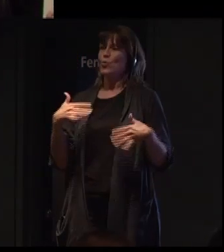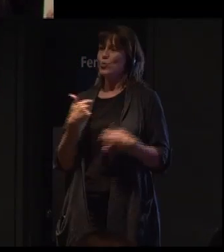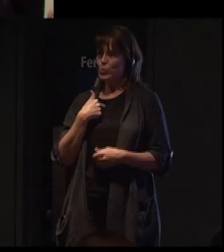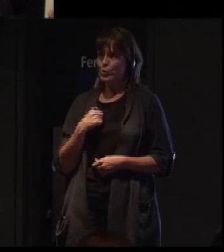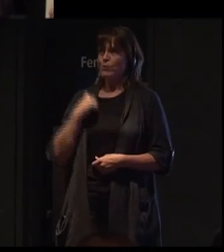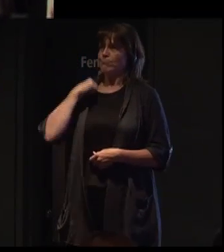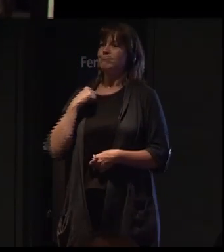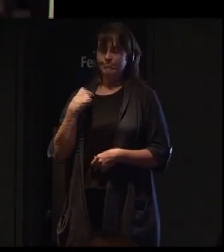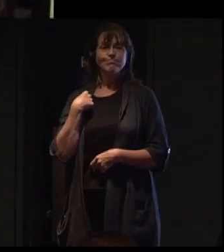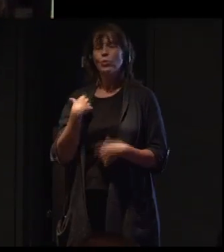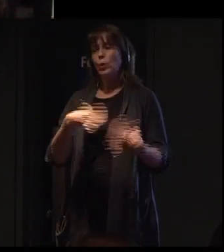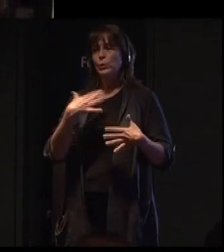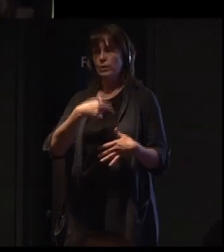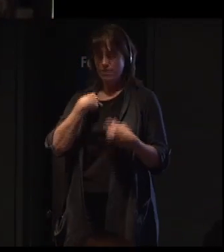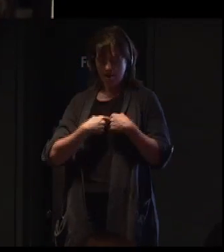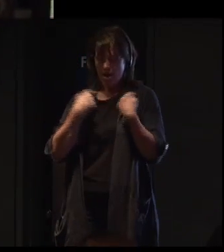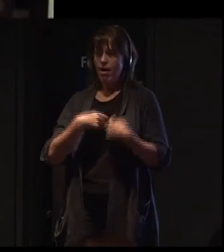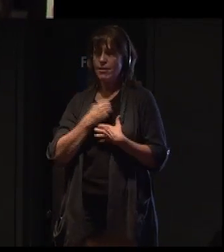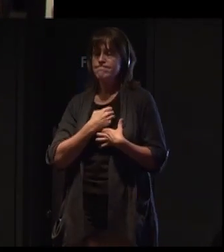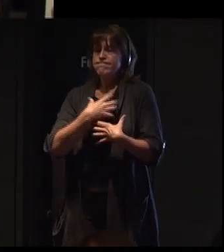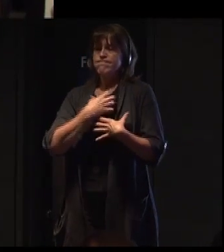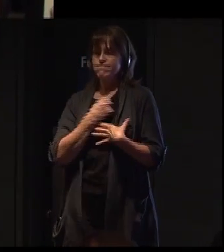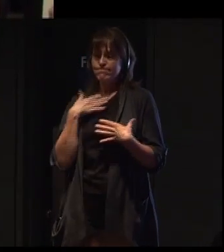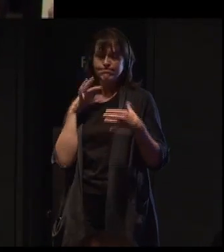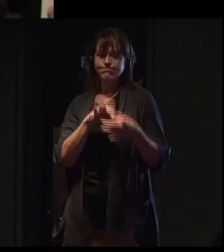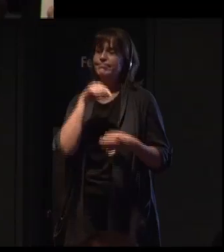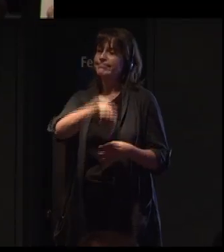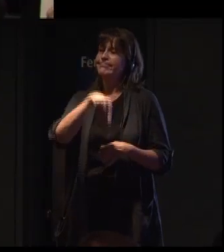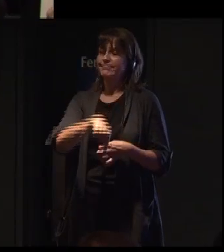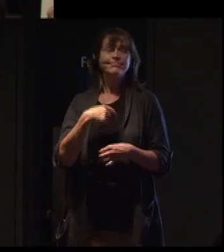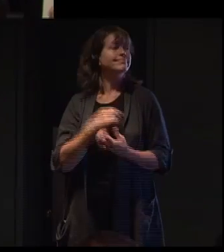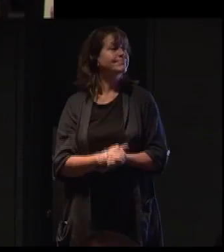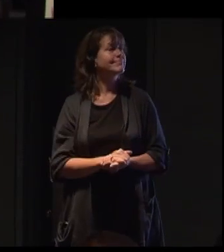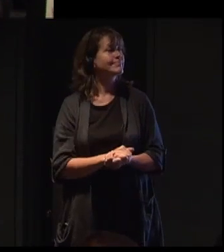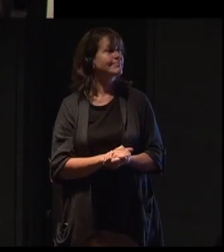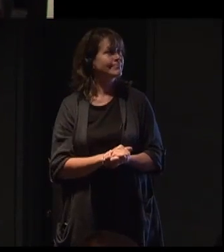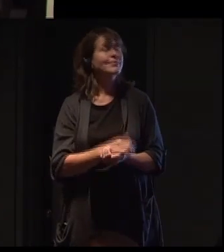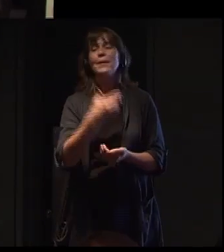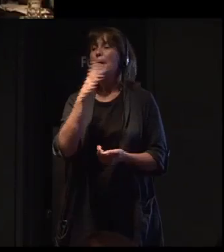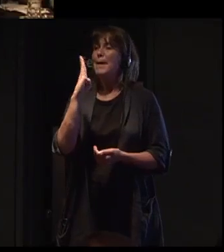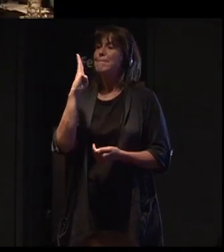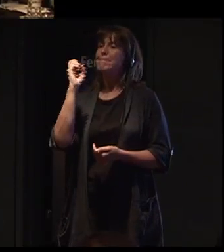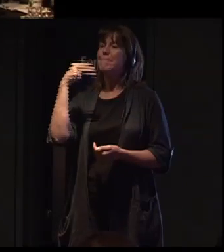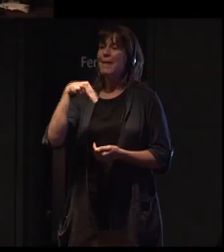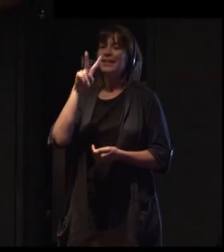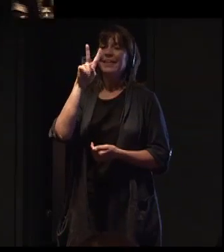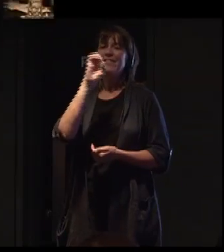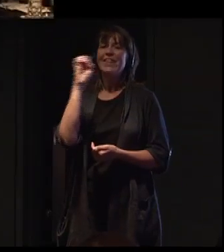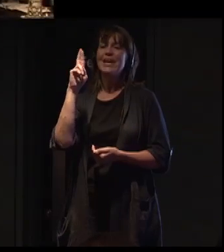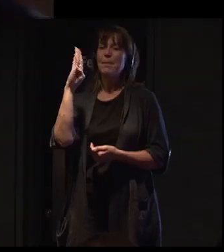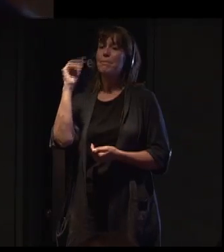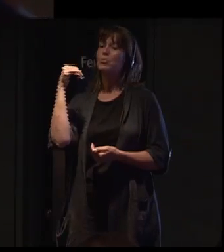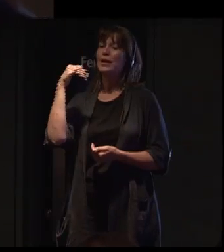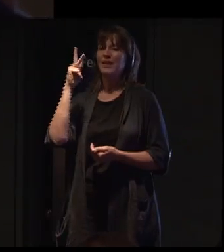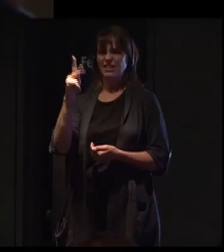which is indeed very close to my heart, delivering accessible venues. My name is Ben Veenbrink, as Joyce was saying. I'm a